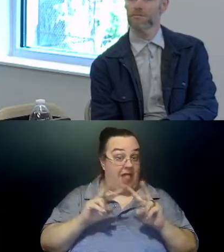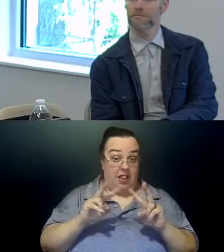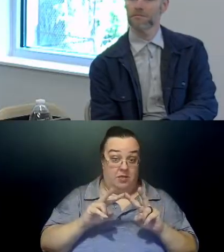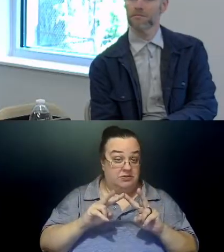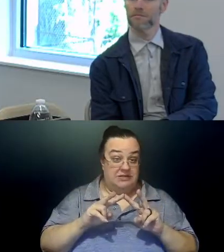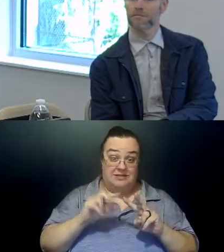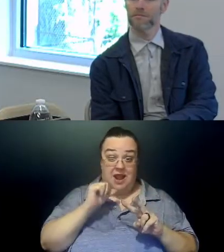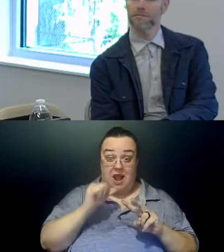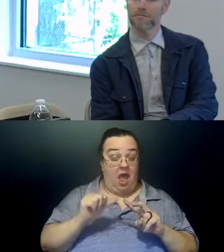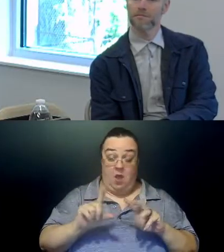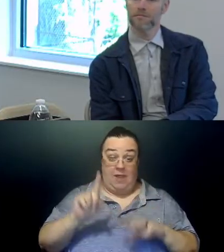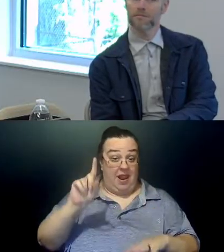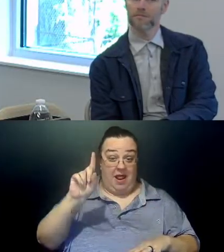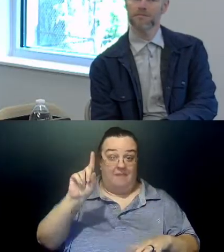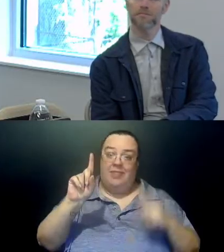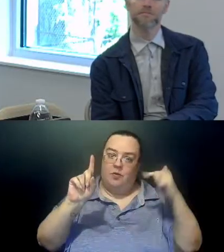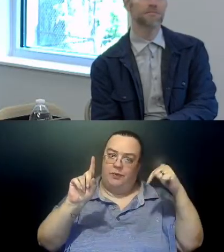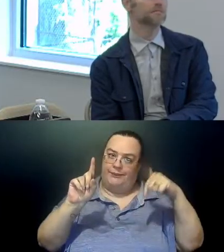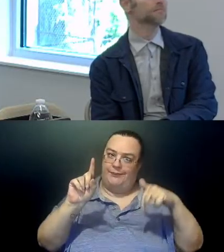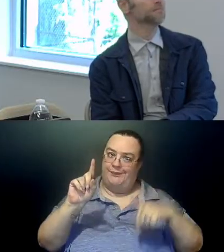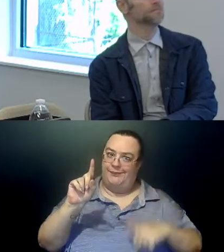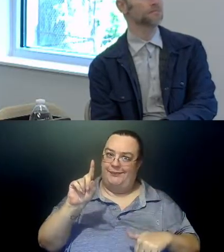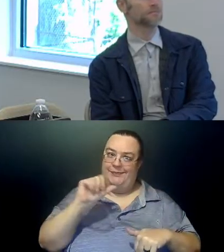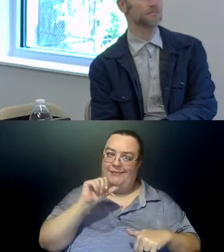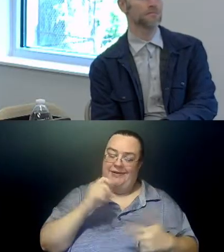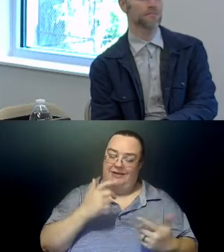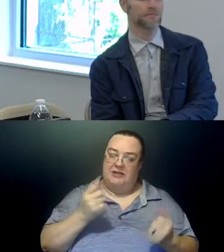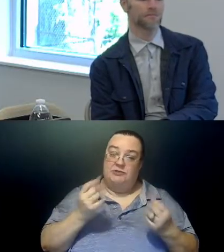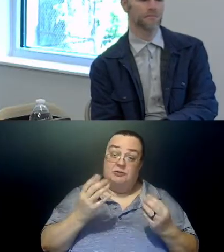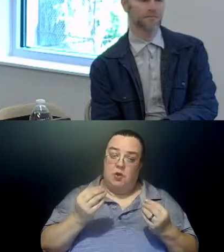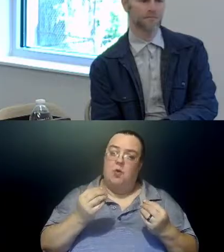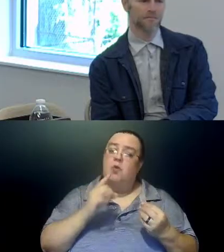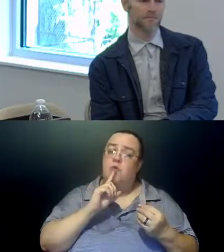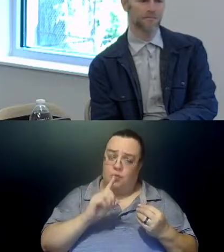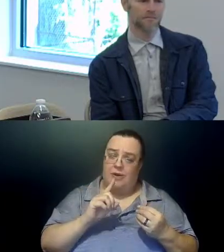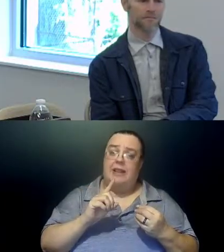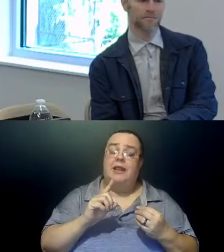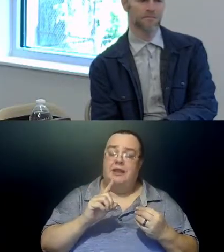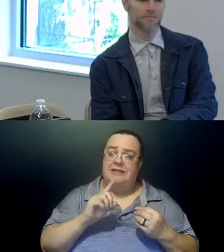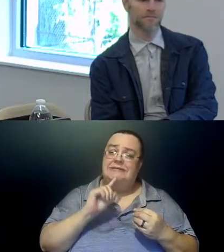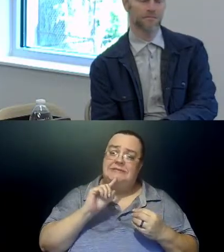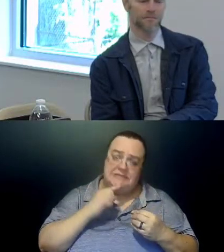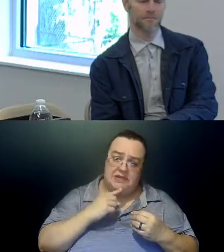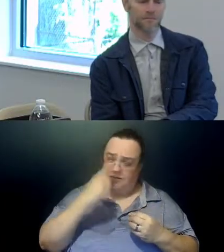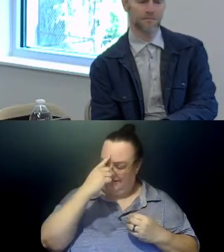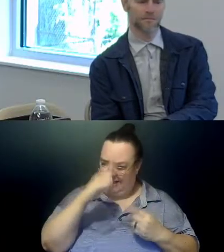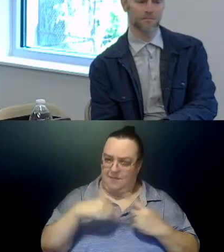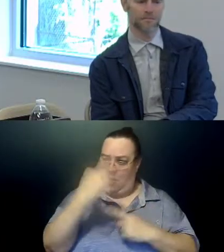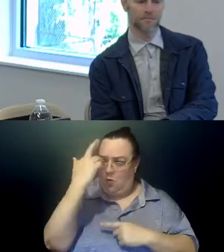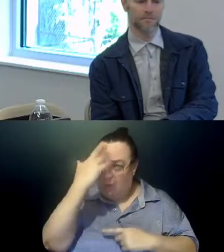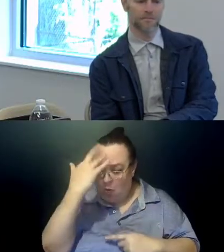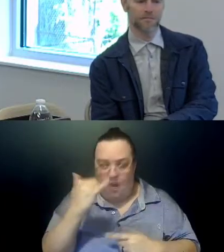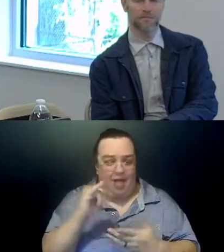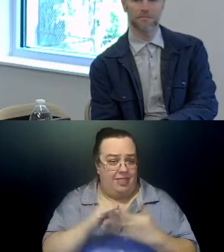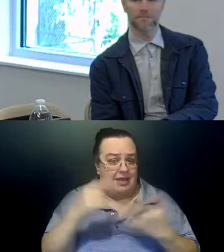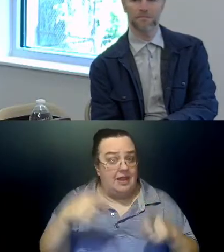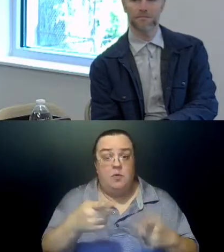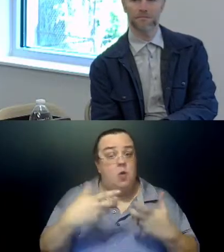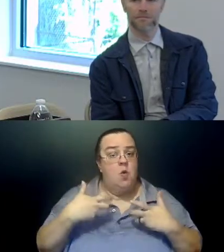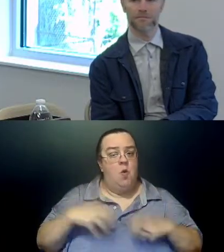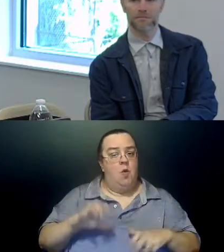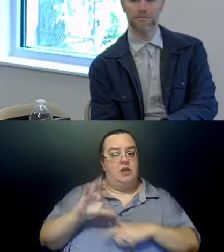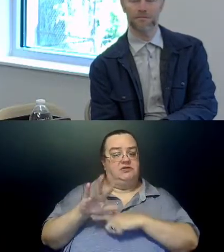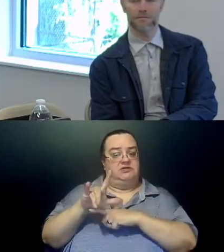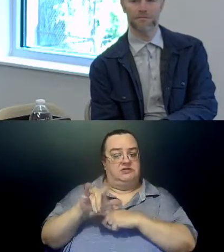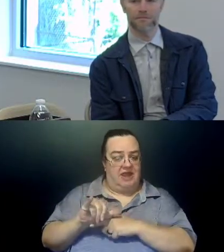direction. So ask yourself hard, why is that happening? You don't want Cheverly town taxes to be